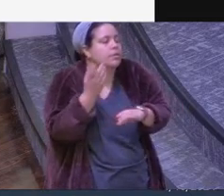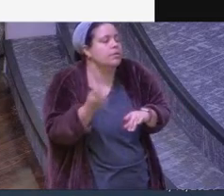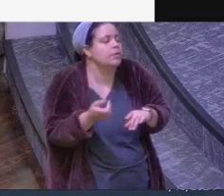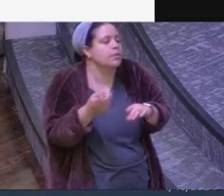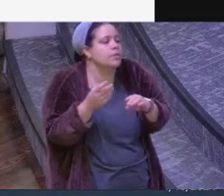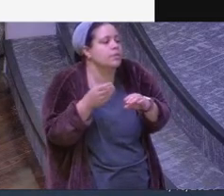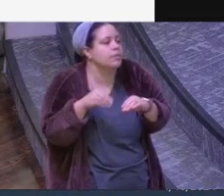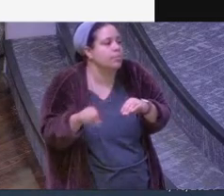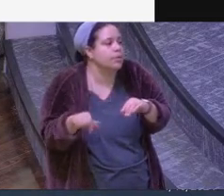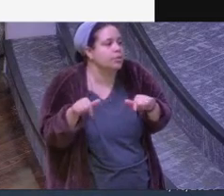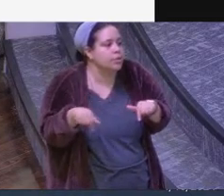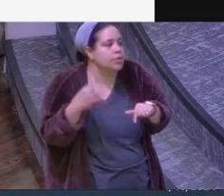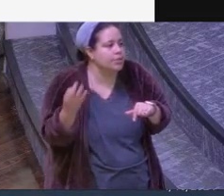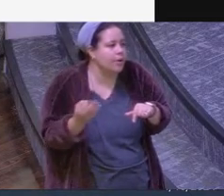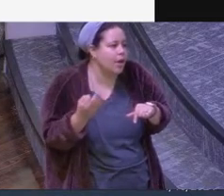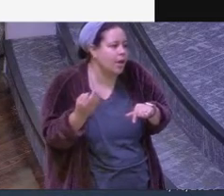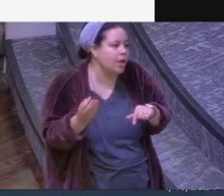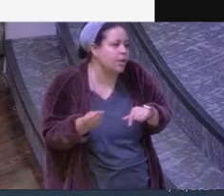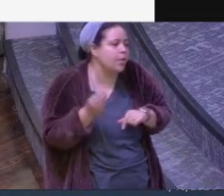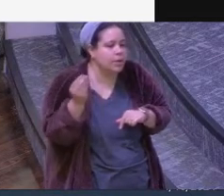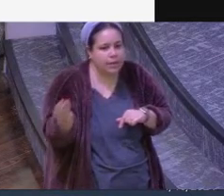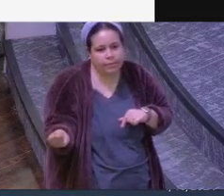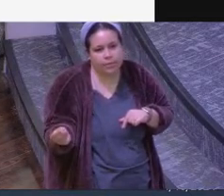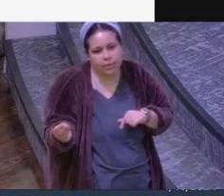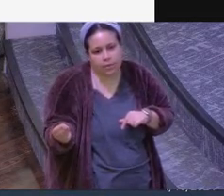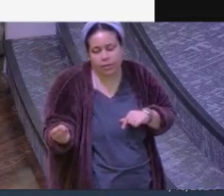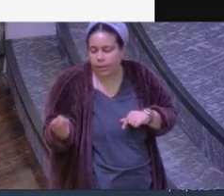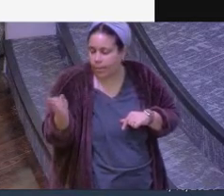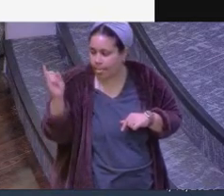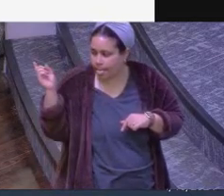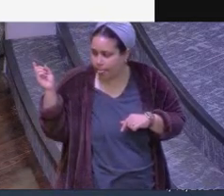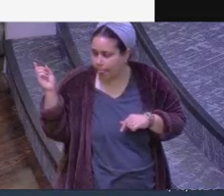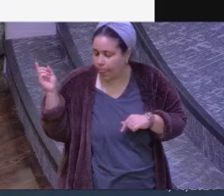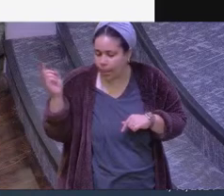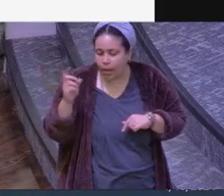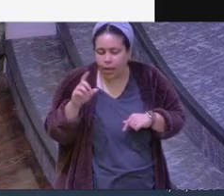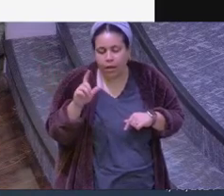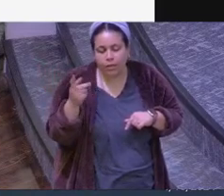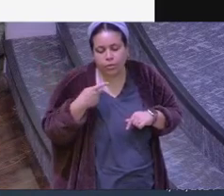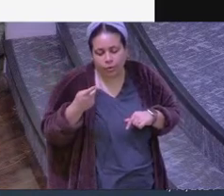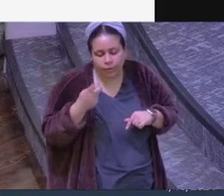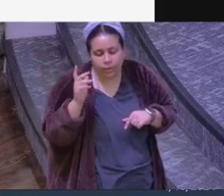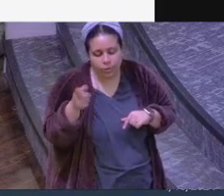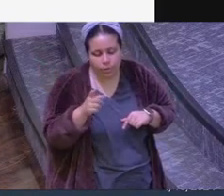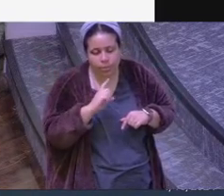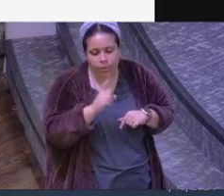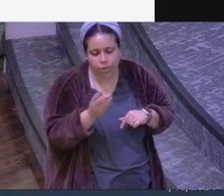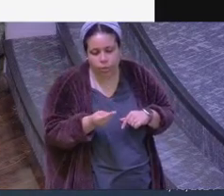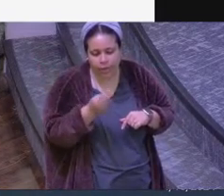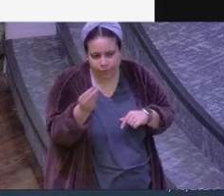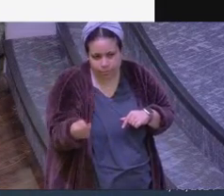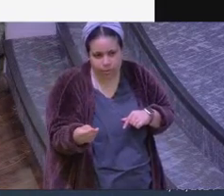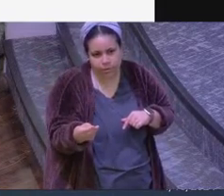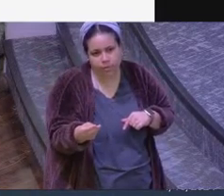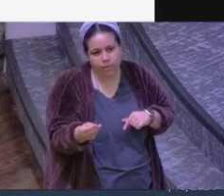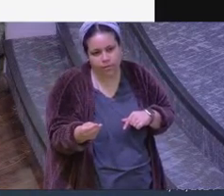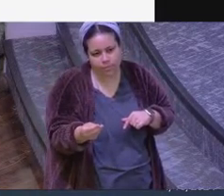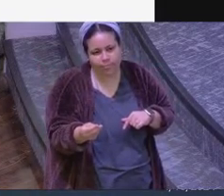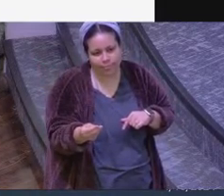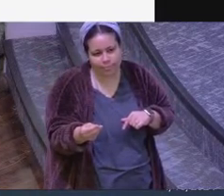of this week, and we will make, Ms. Palmer and I, will make sure we get those to y'all this week. So if we have to bring them to you, I will do